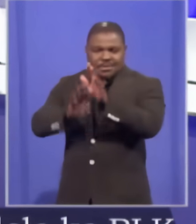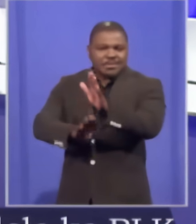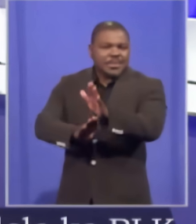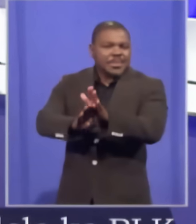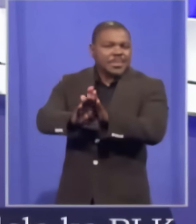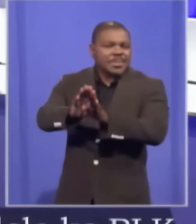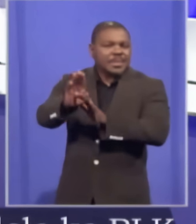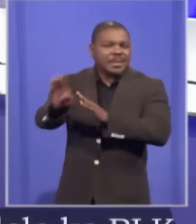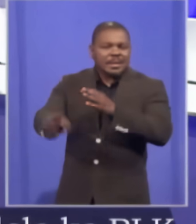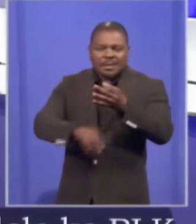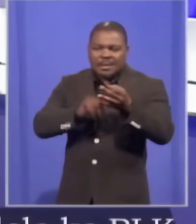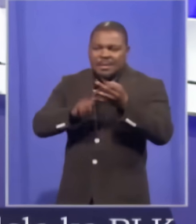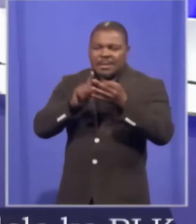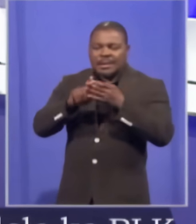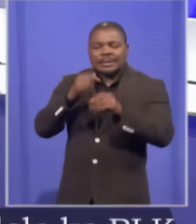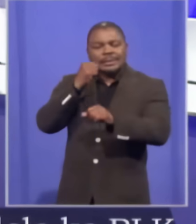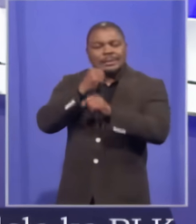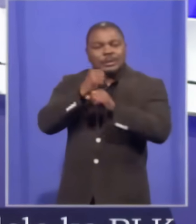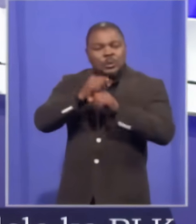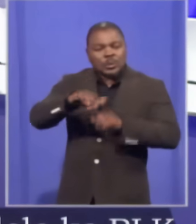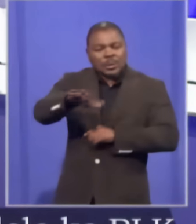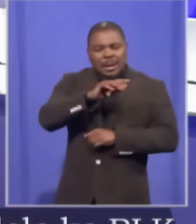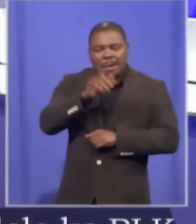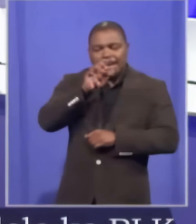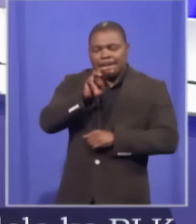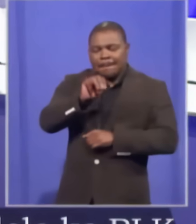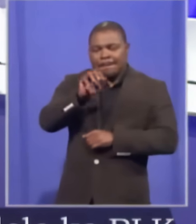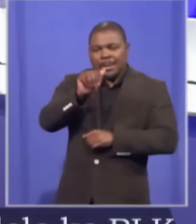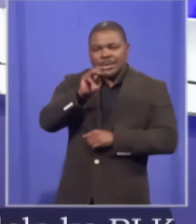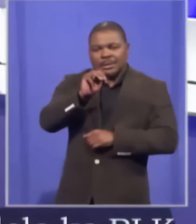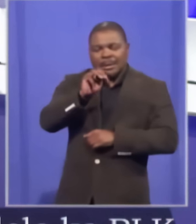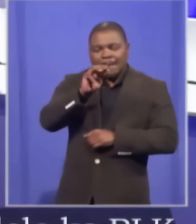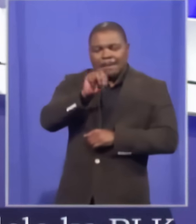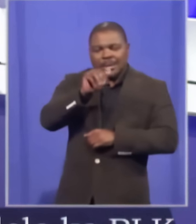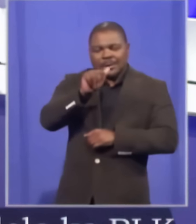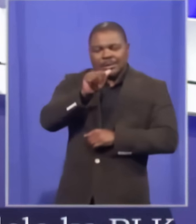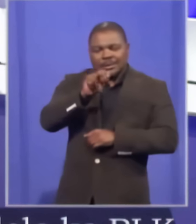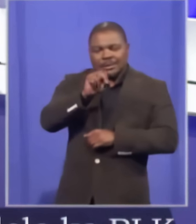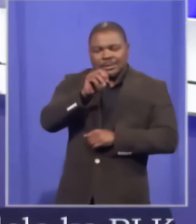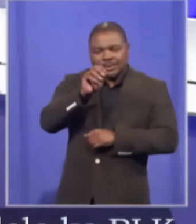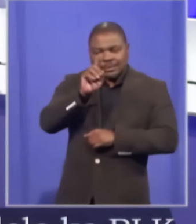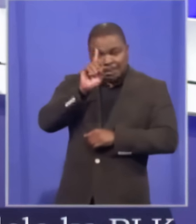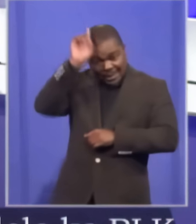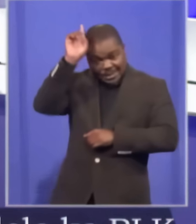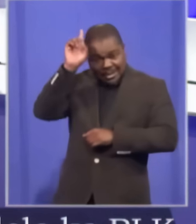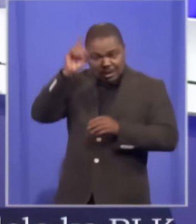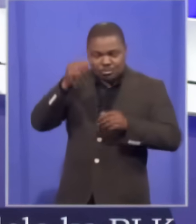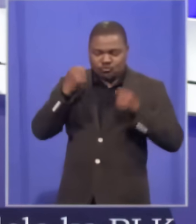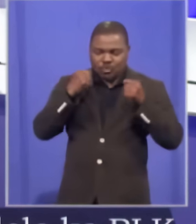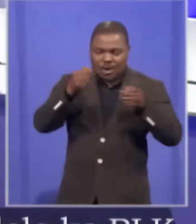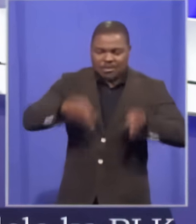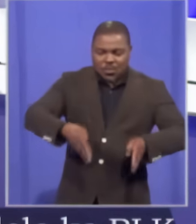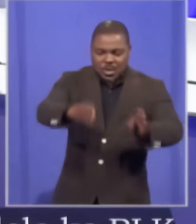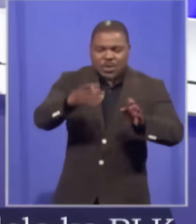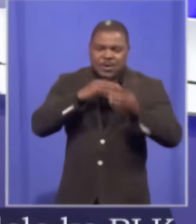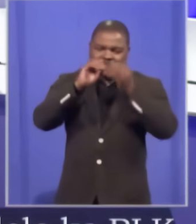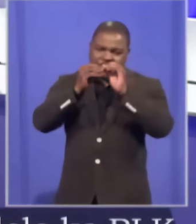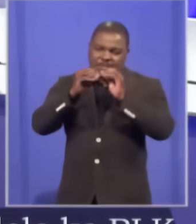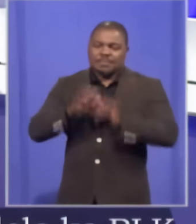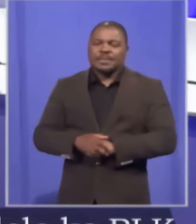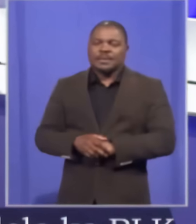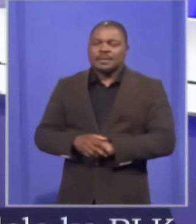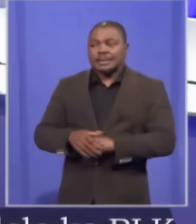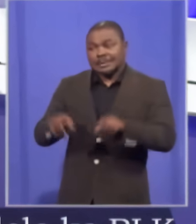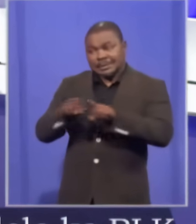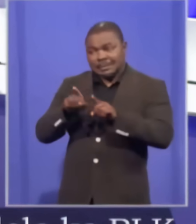akaretša le tsela ya go ya bona Bošego Nelson Mandela Bay Nelson Mandela Drive le gona bjale ge re